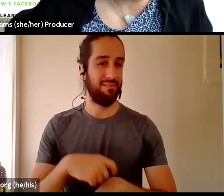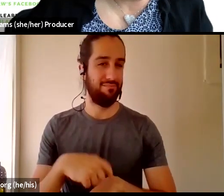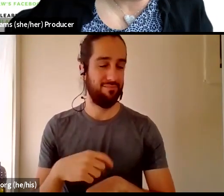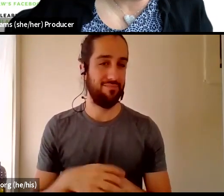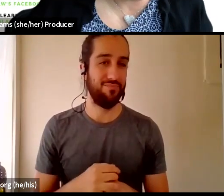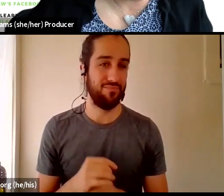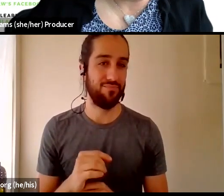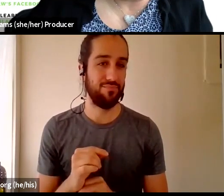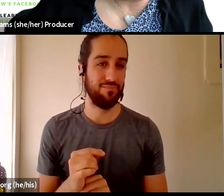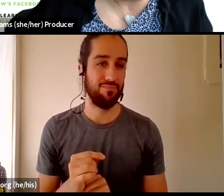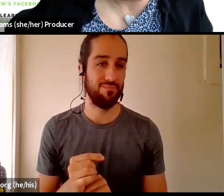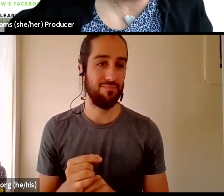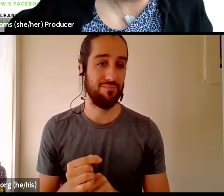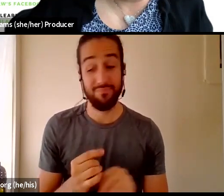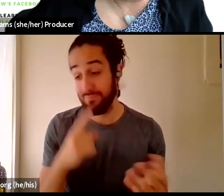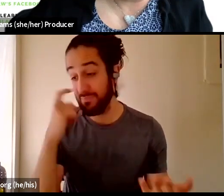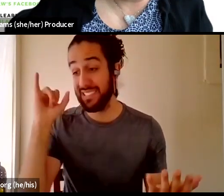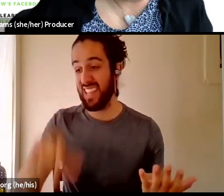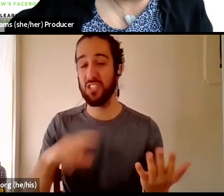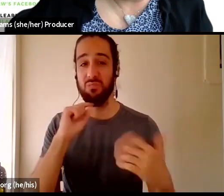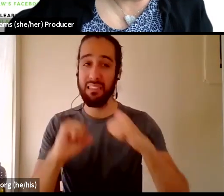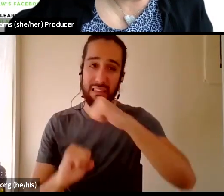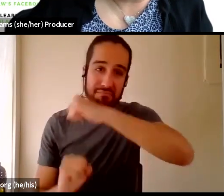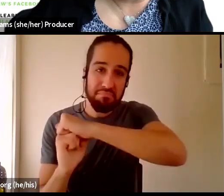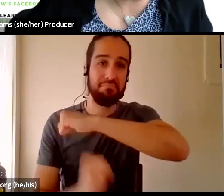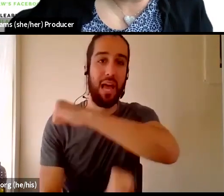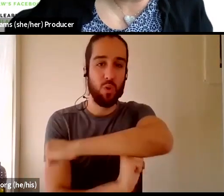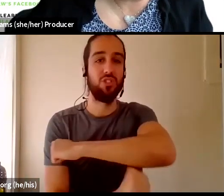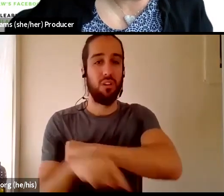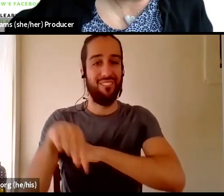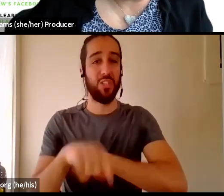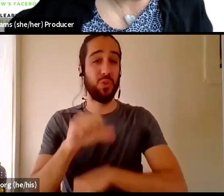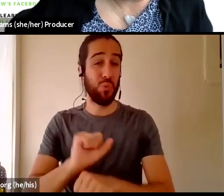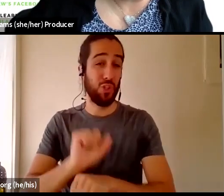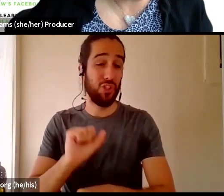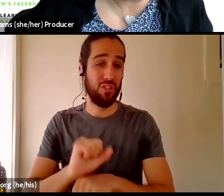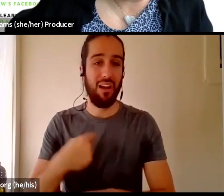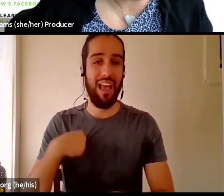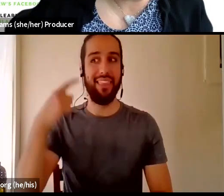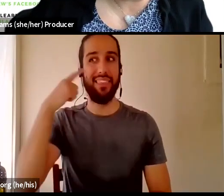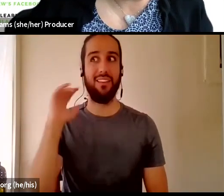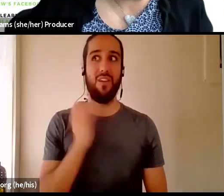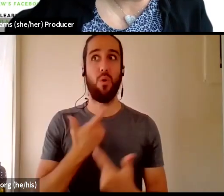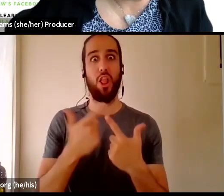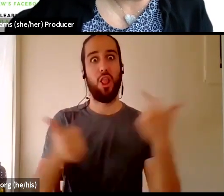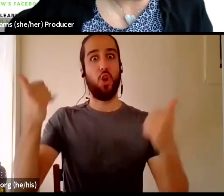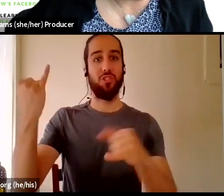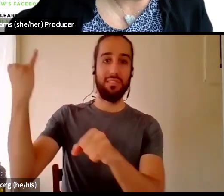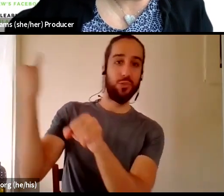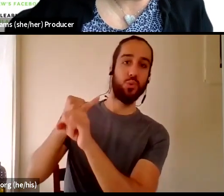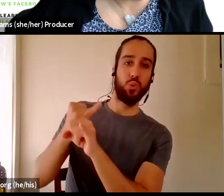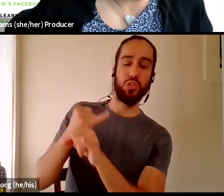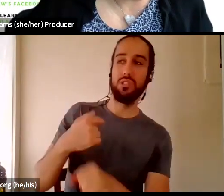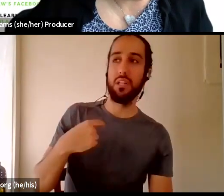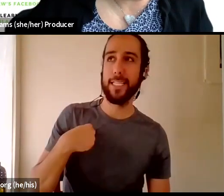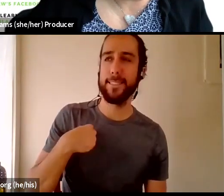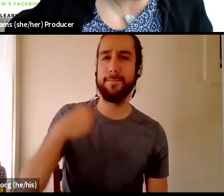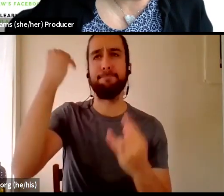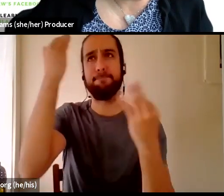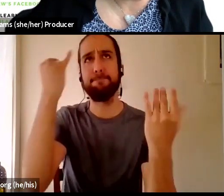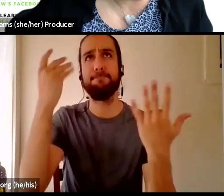you know, that is the bedrock of this work. You know, and I just think of our larger institutions, it's like, how do we